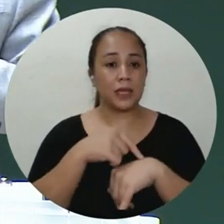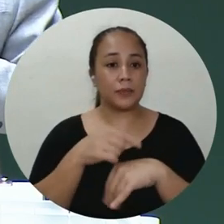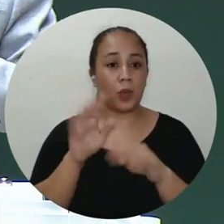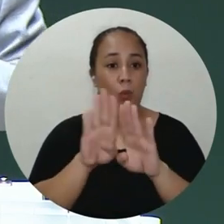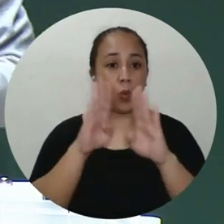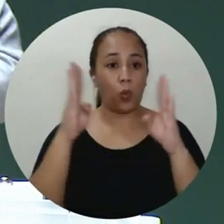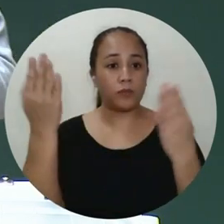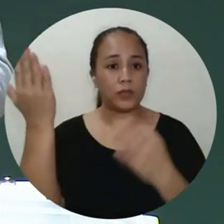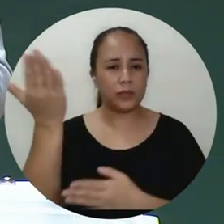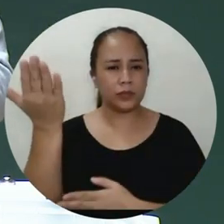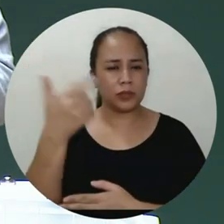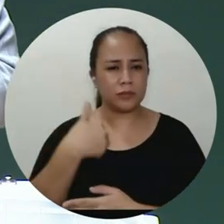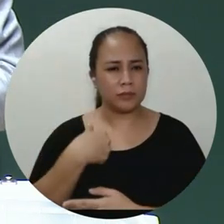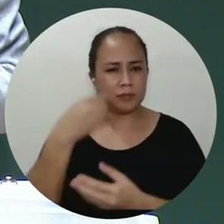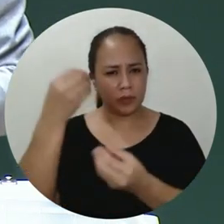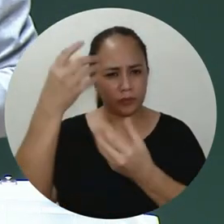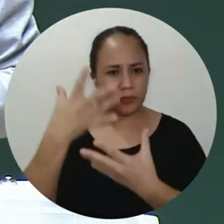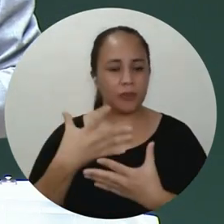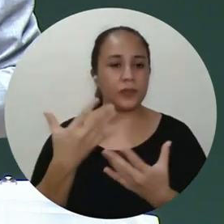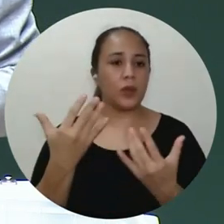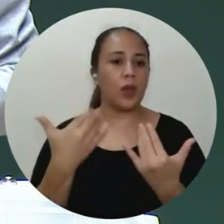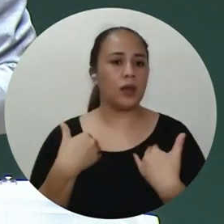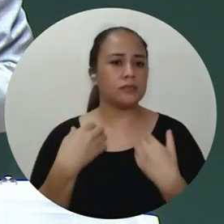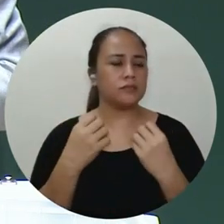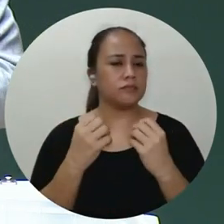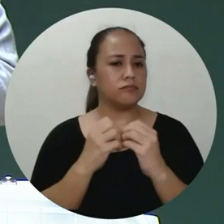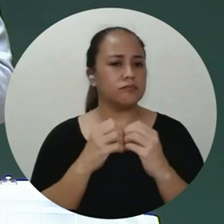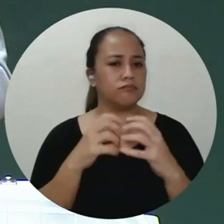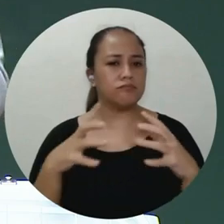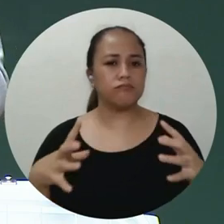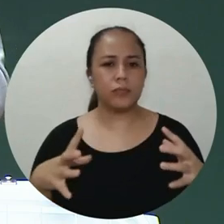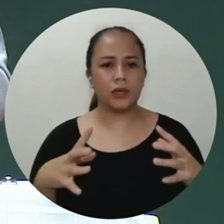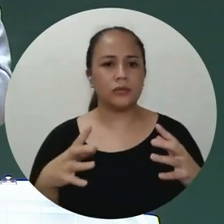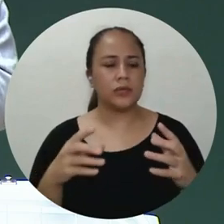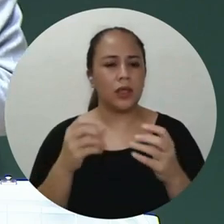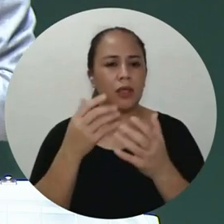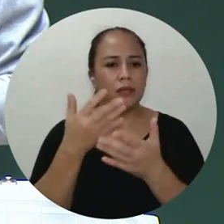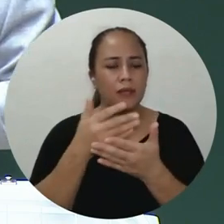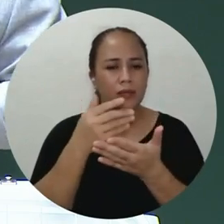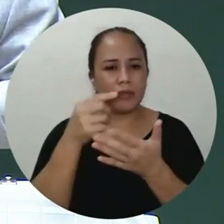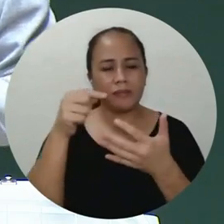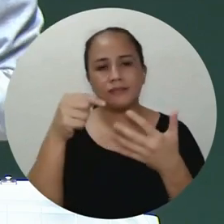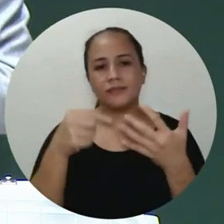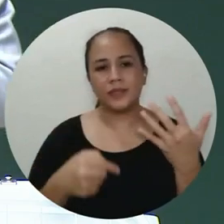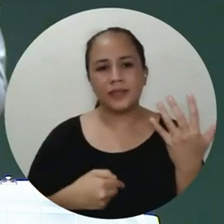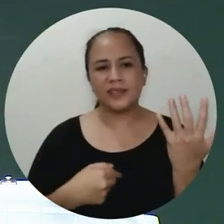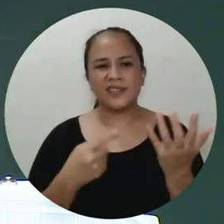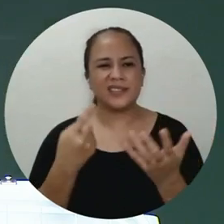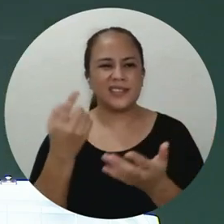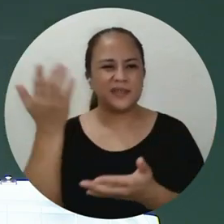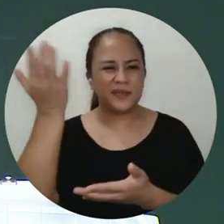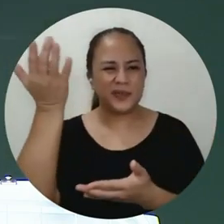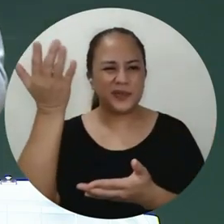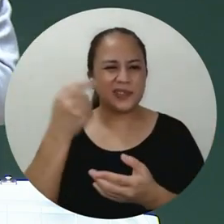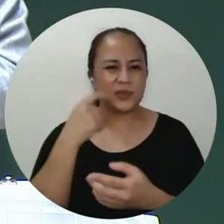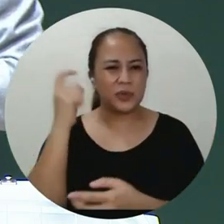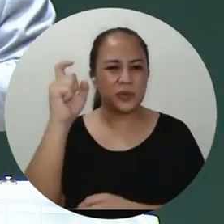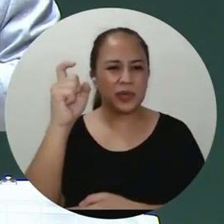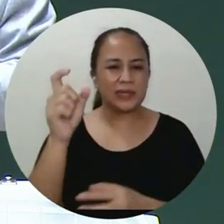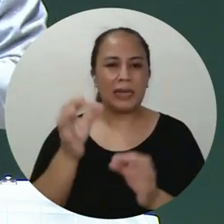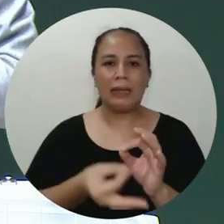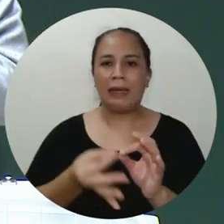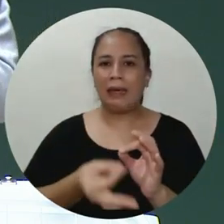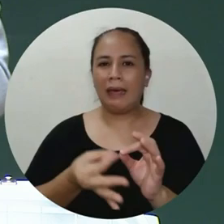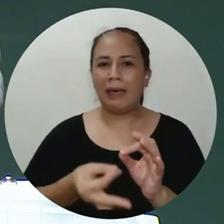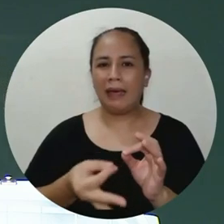lecture, I was told that because there was just so much content to share with you, that the message was a little fast and even the interpretation wasn't